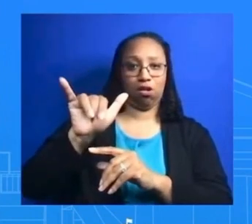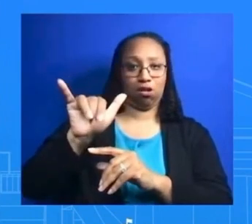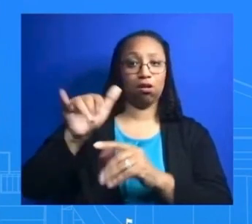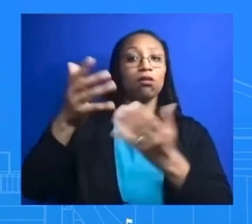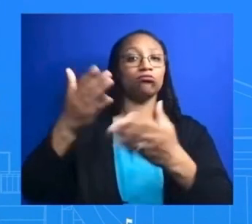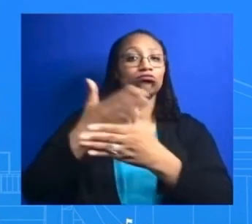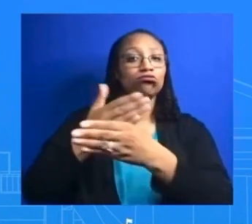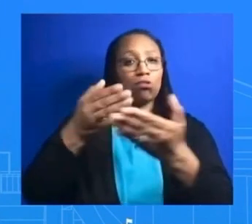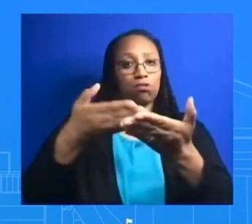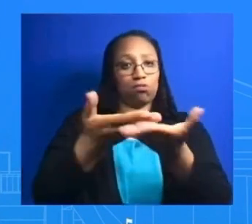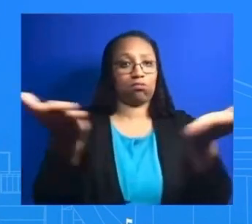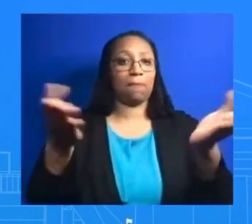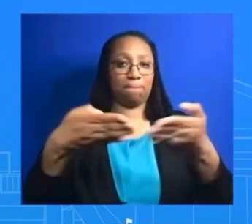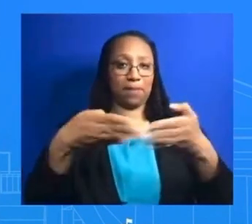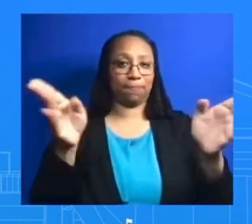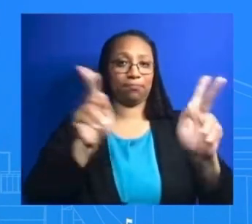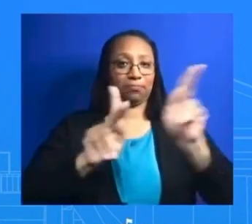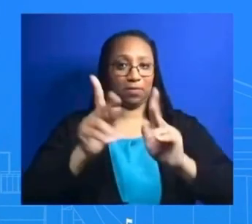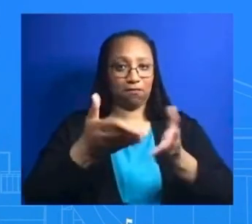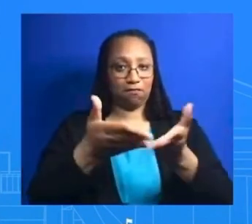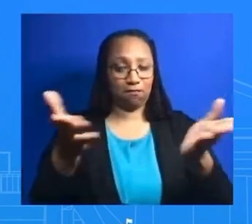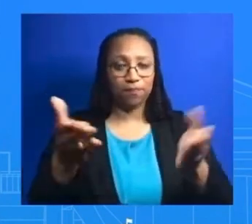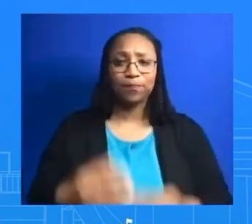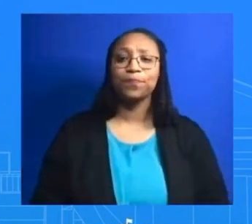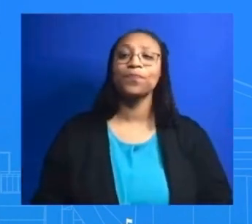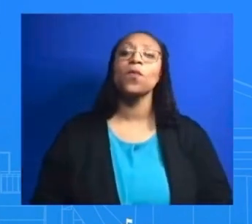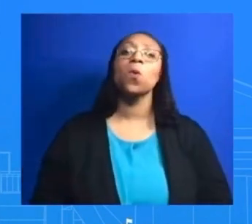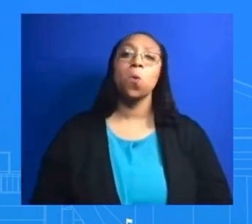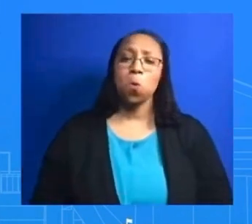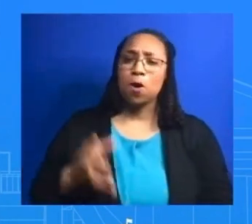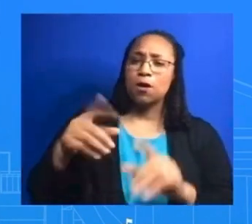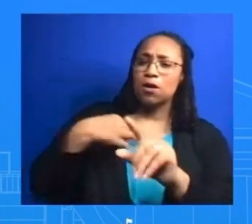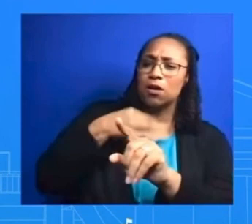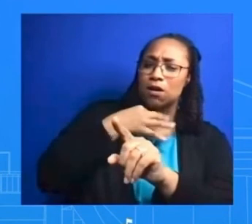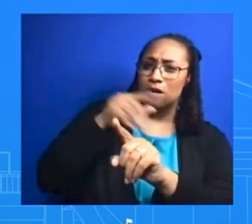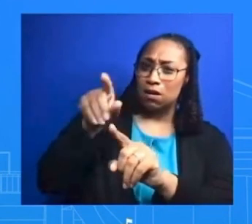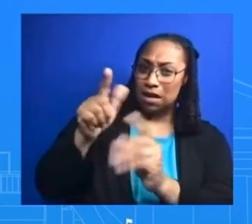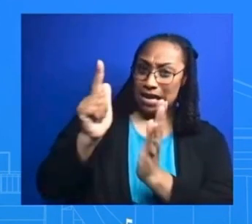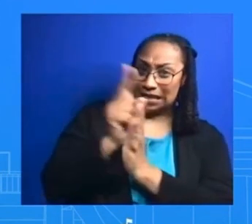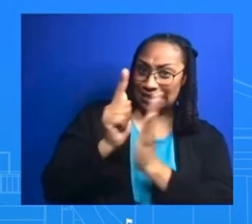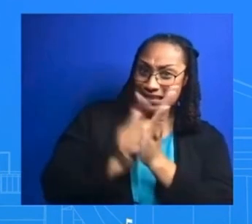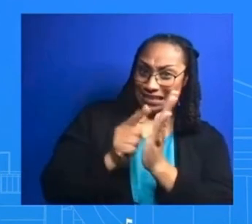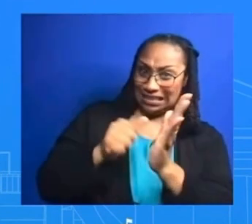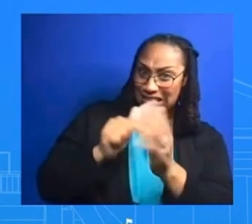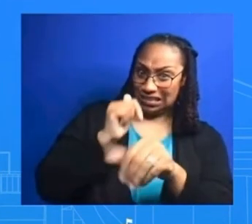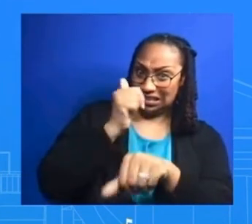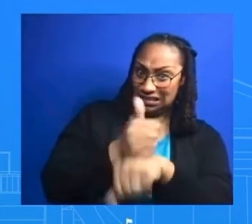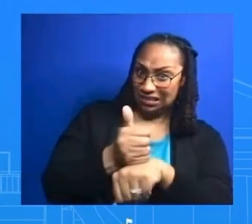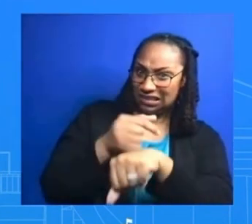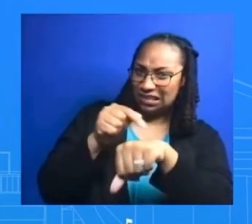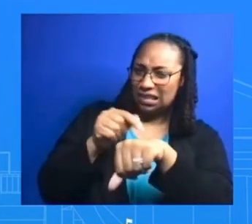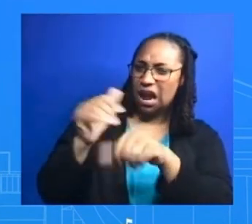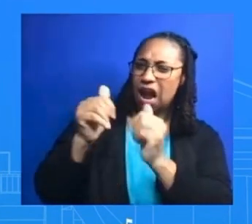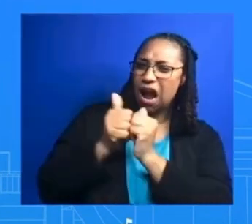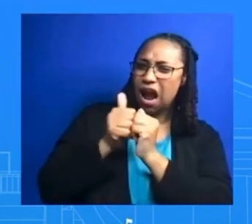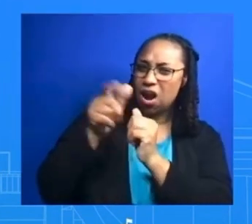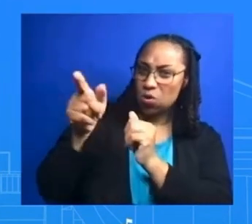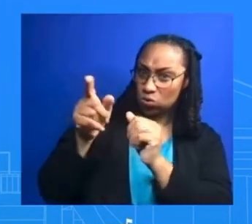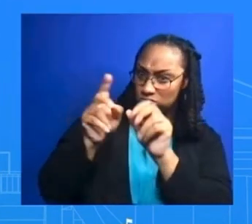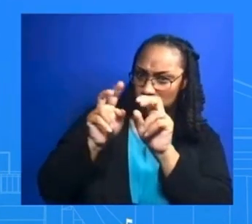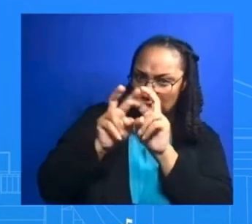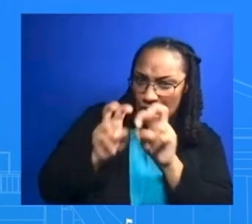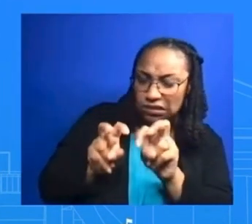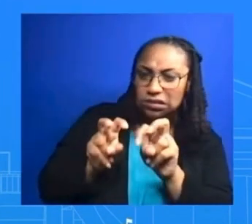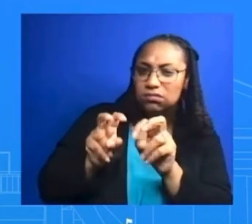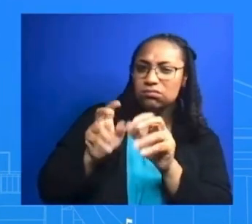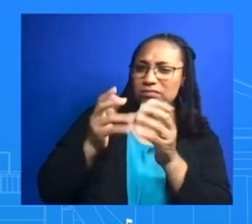is legally sound. How did you reach this conclusion? Did you do an analysis or what exactly? Lawyers from the Department of Education,